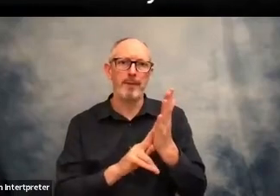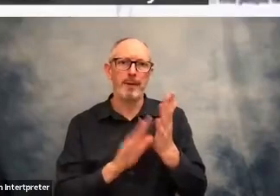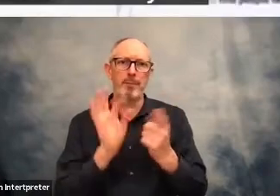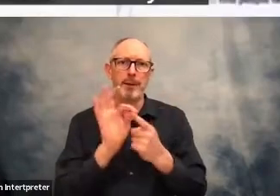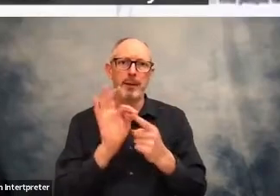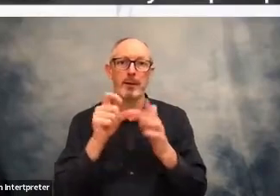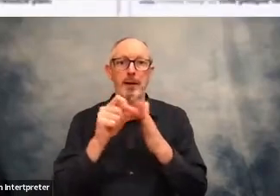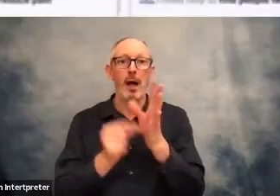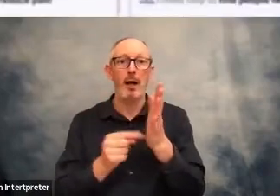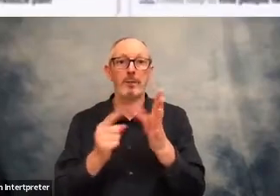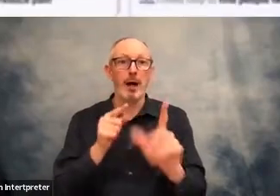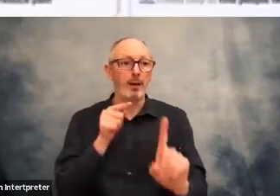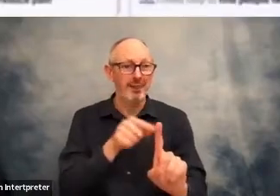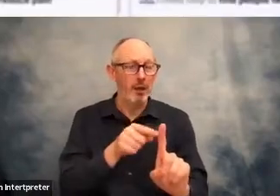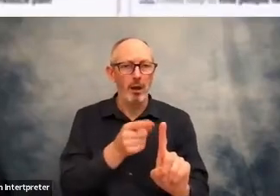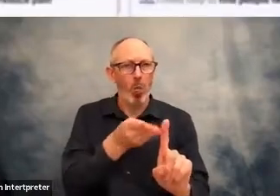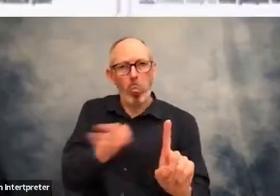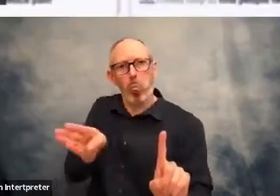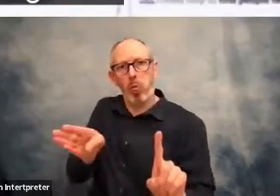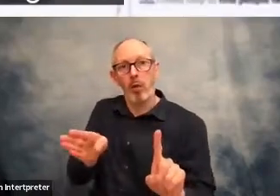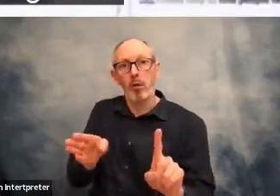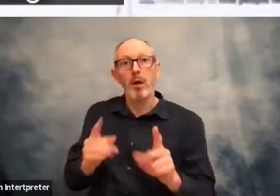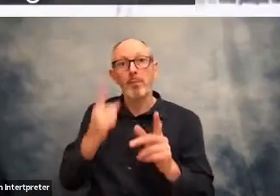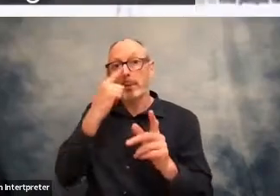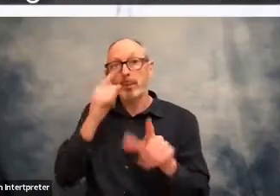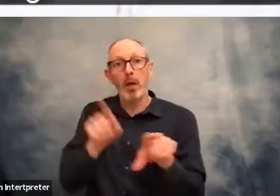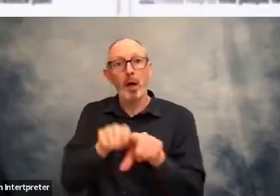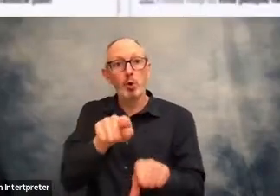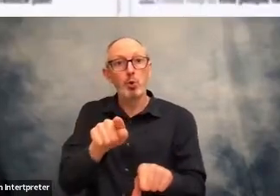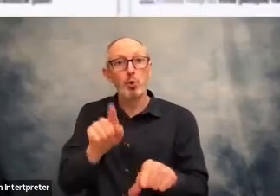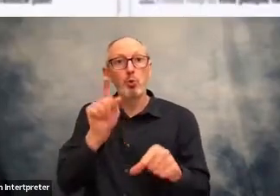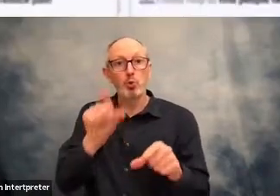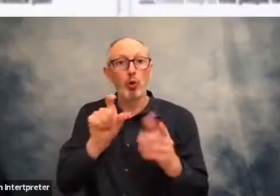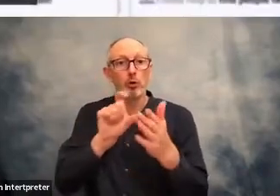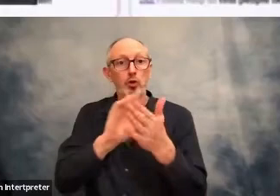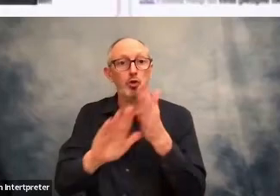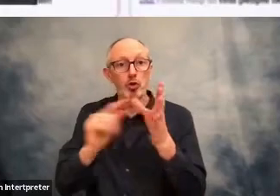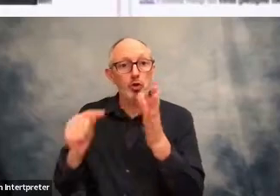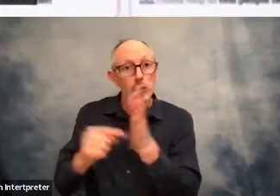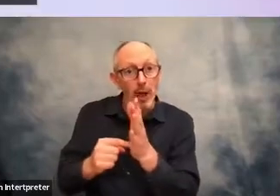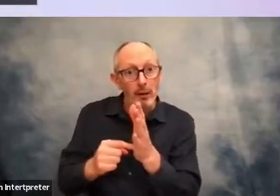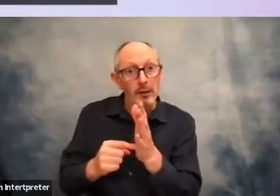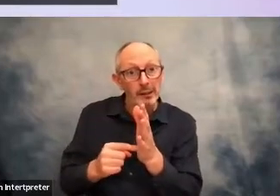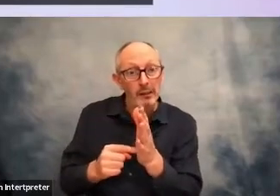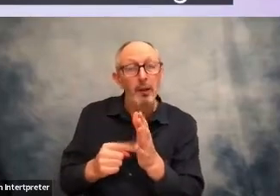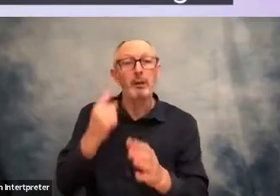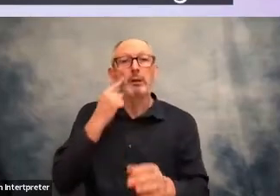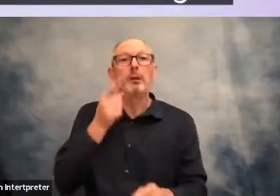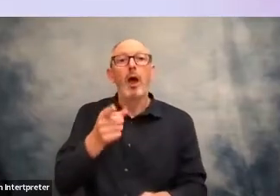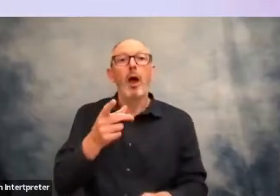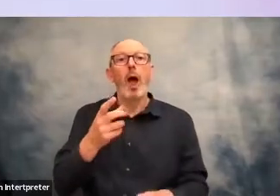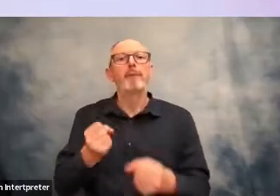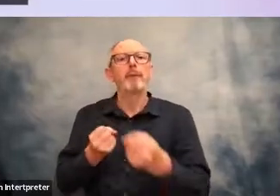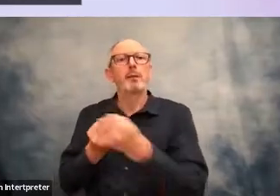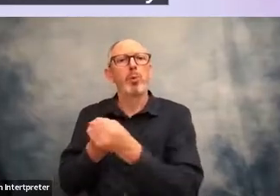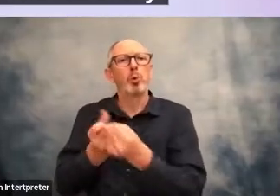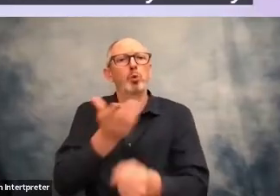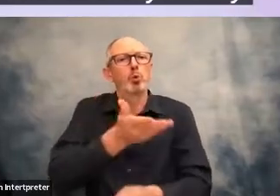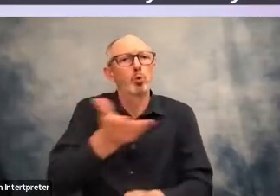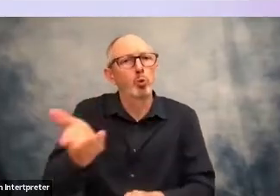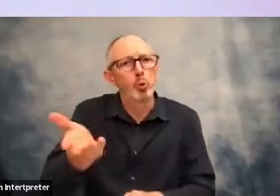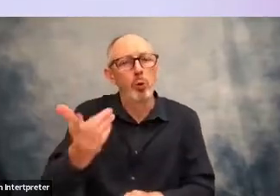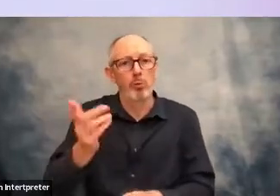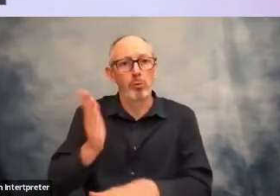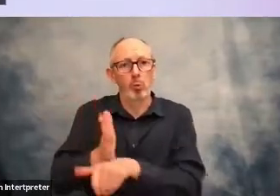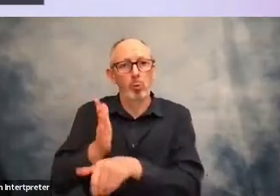you People Like You Chat, an agentic care team that has your back. I work in agile learning loops, and I'm really lucky